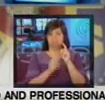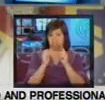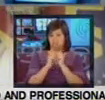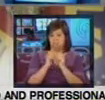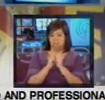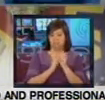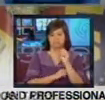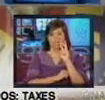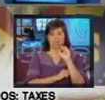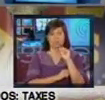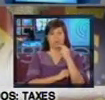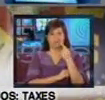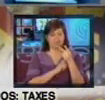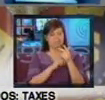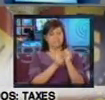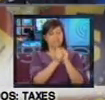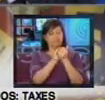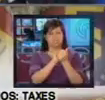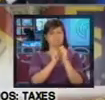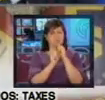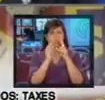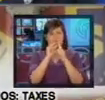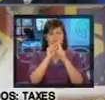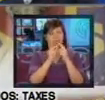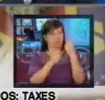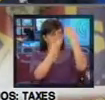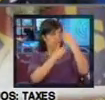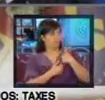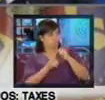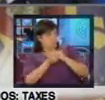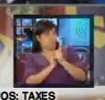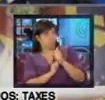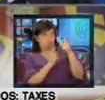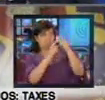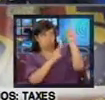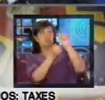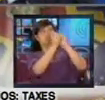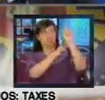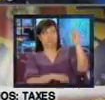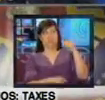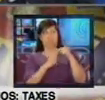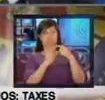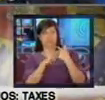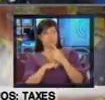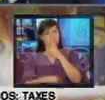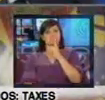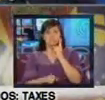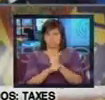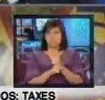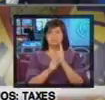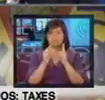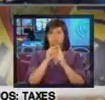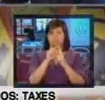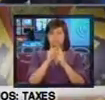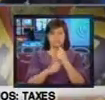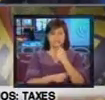was going to criticize him for saying transformation because I don't like presidents telling me to change when he hasn't changed yet. But you know what? He said the right thing. Mm. He